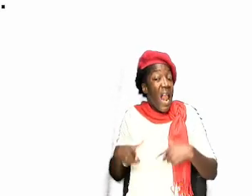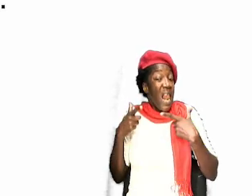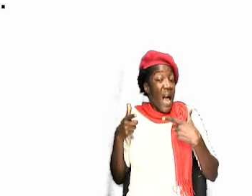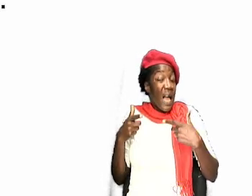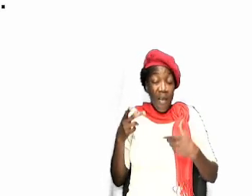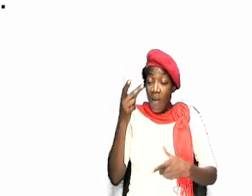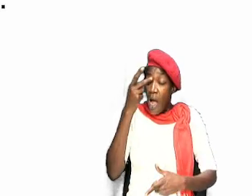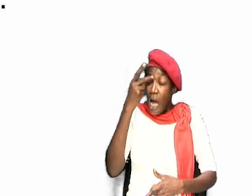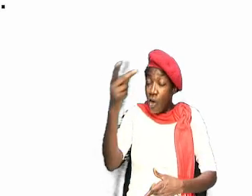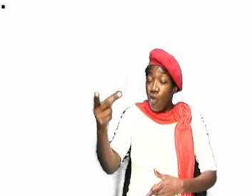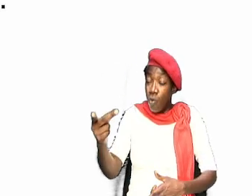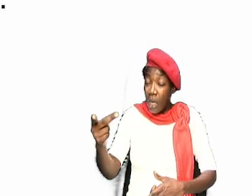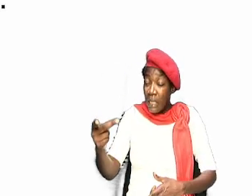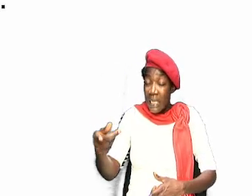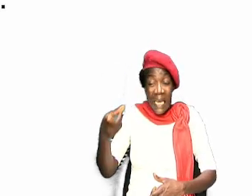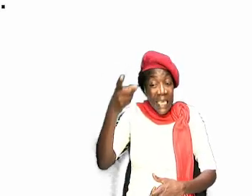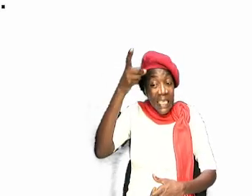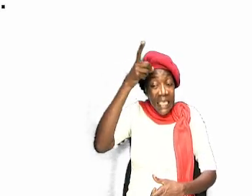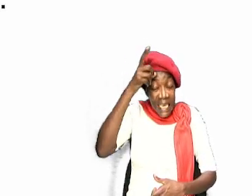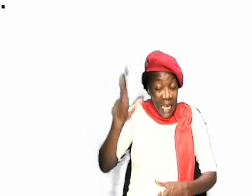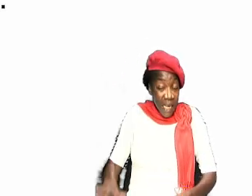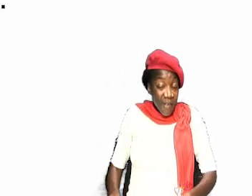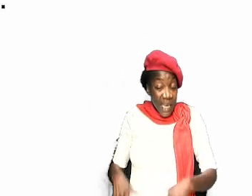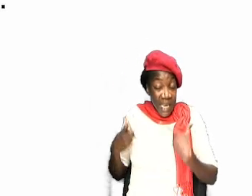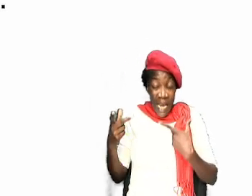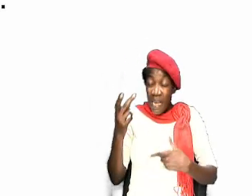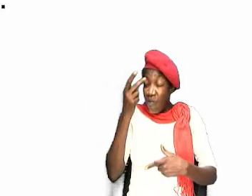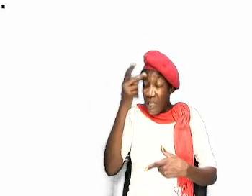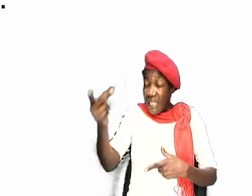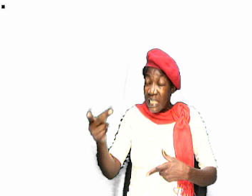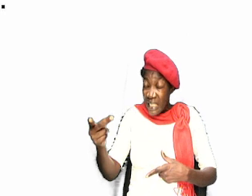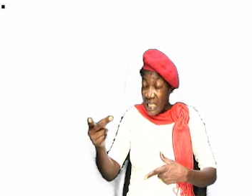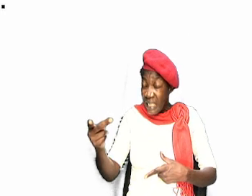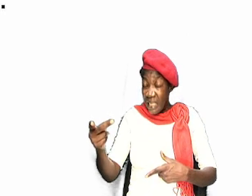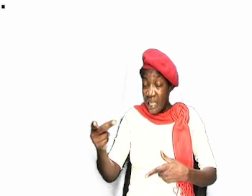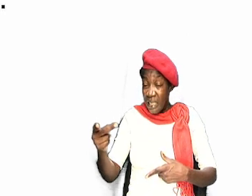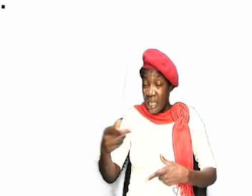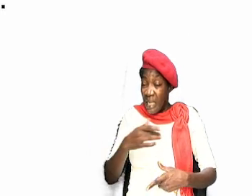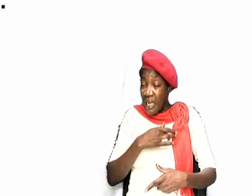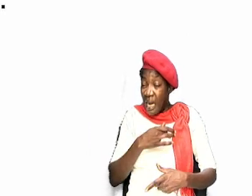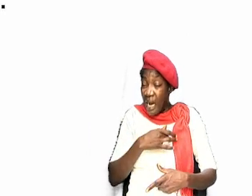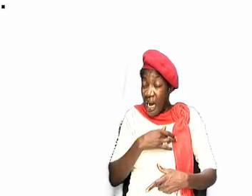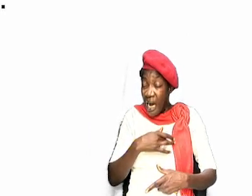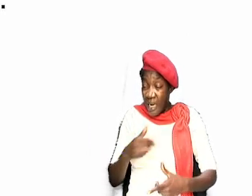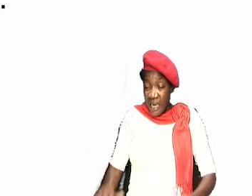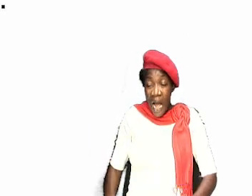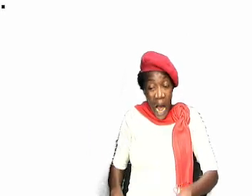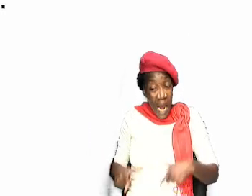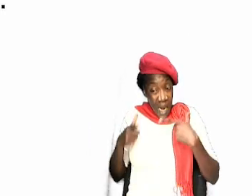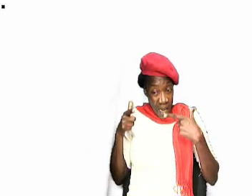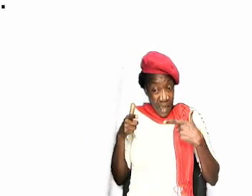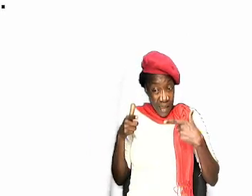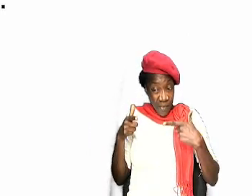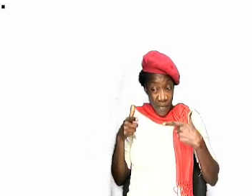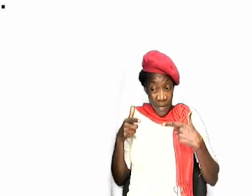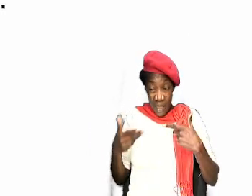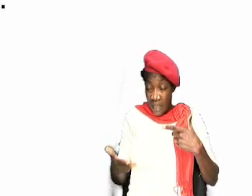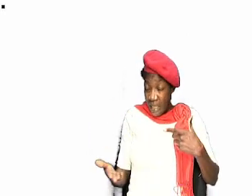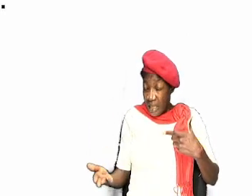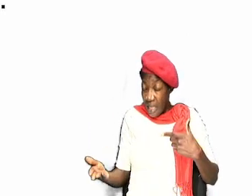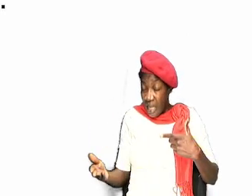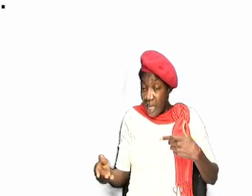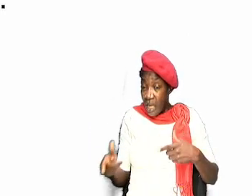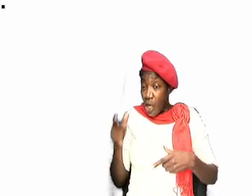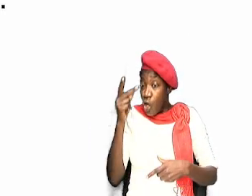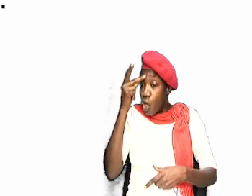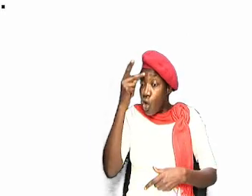look at the life of David, we are going to see that the man's conscience was alive. Some of the thing that we would look on